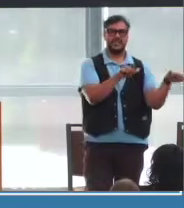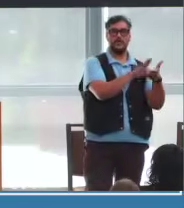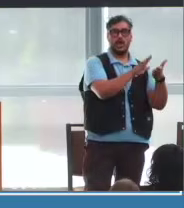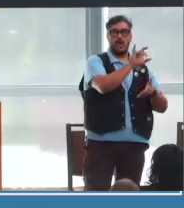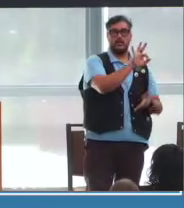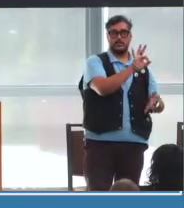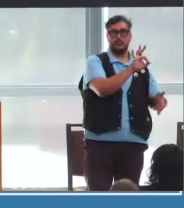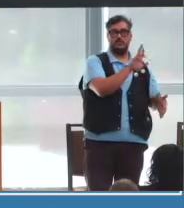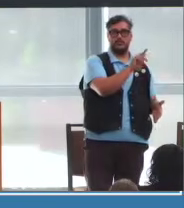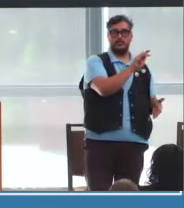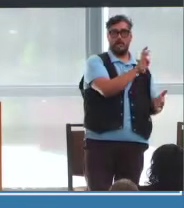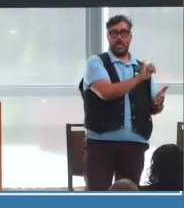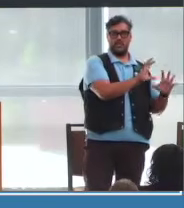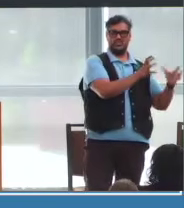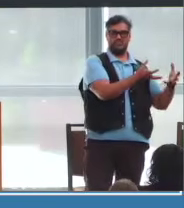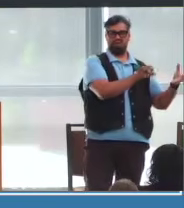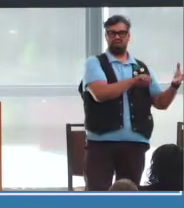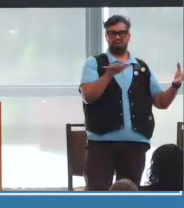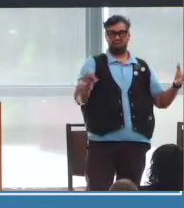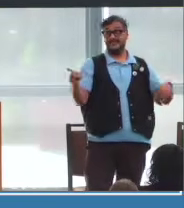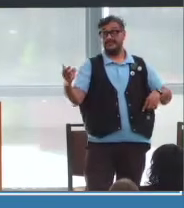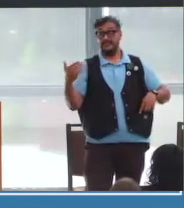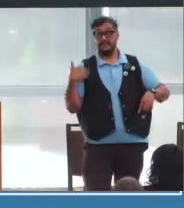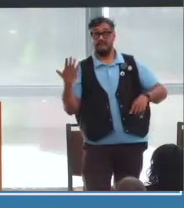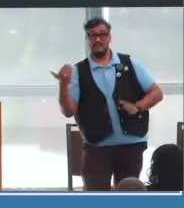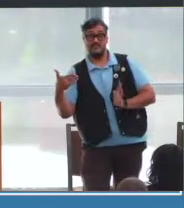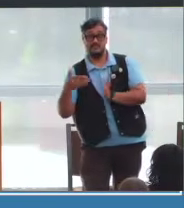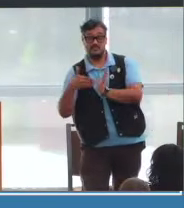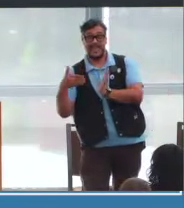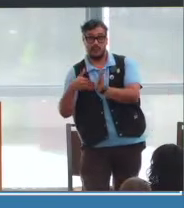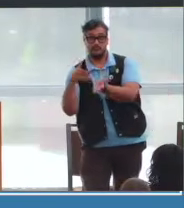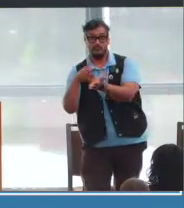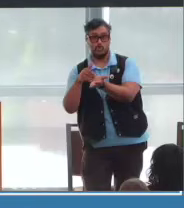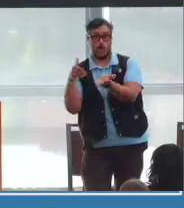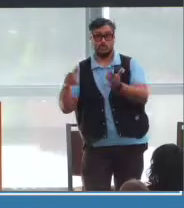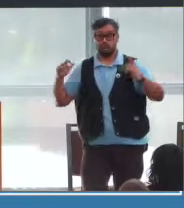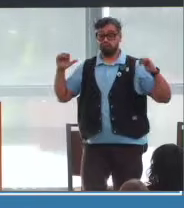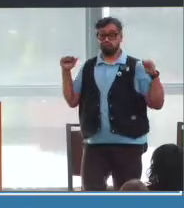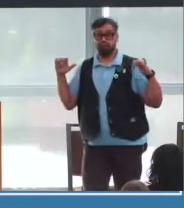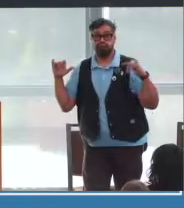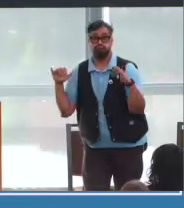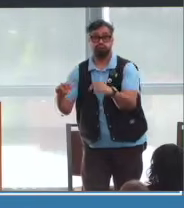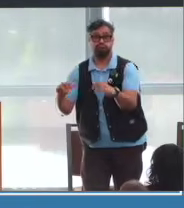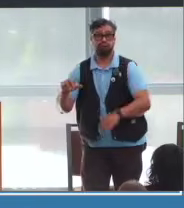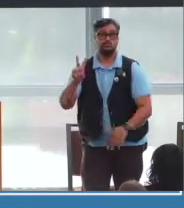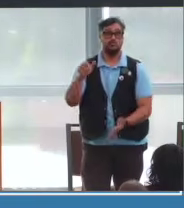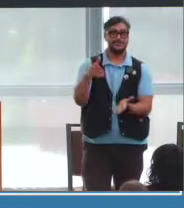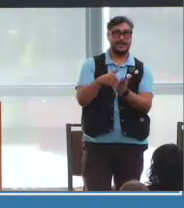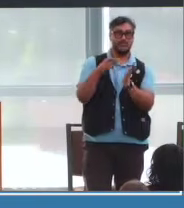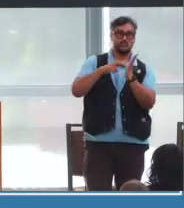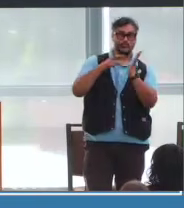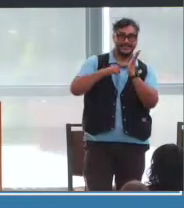Rheumatology. They had 15,000 rheumatologists there and 2,000